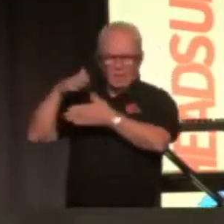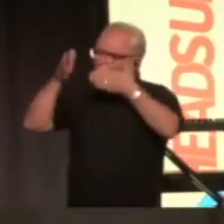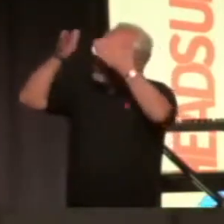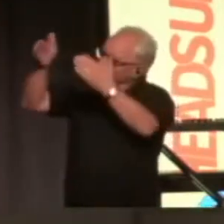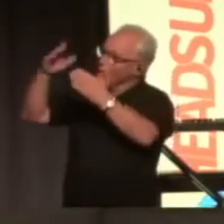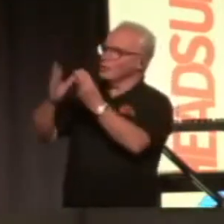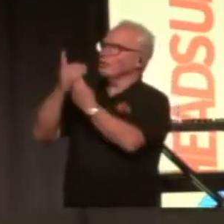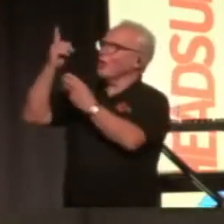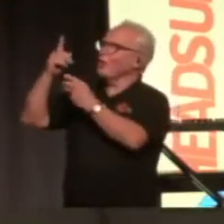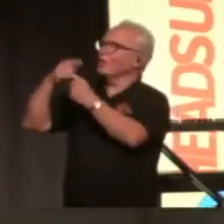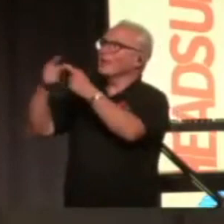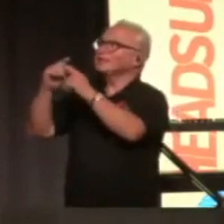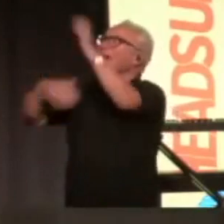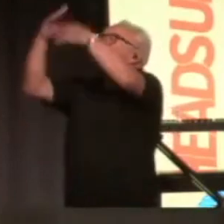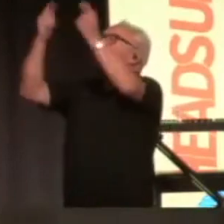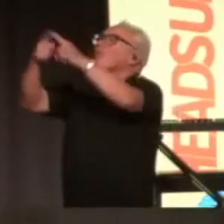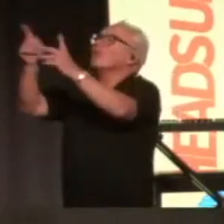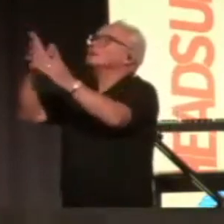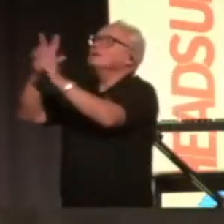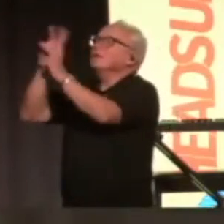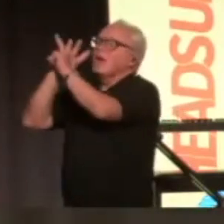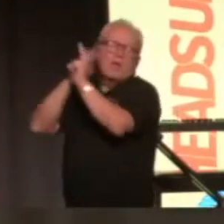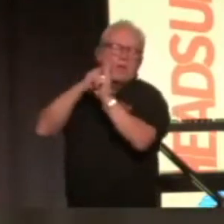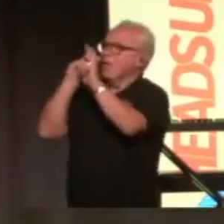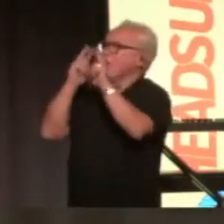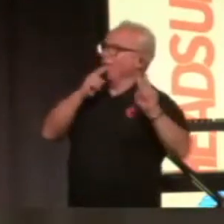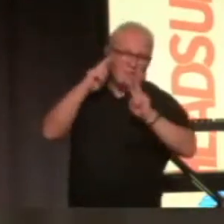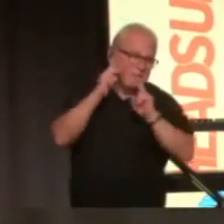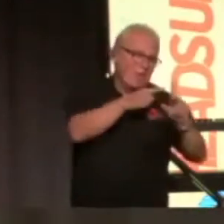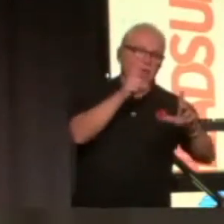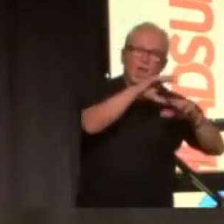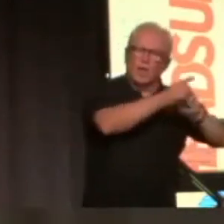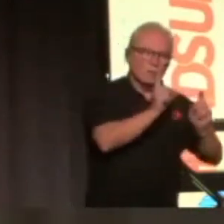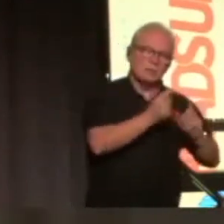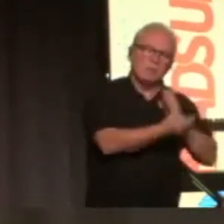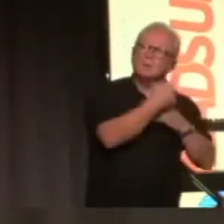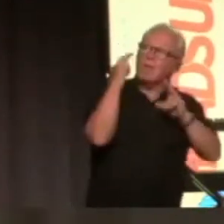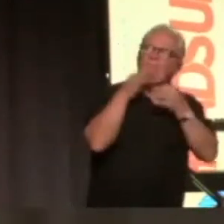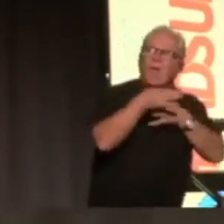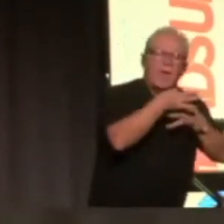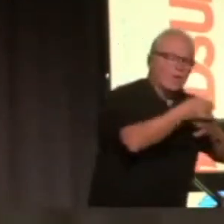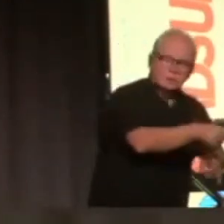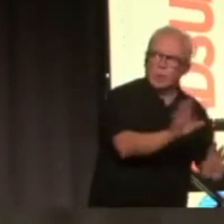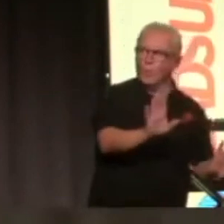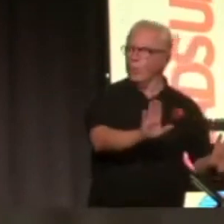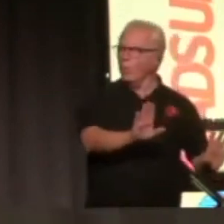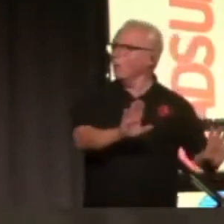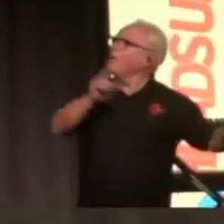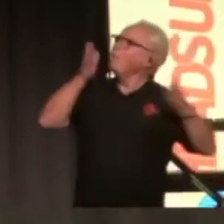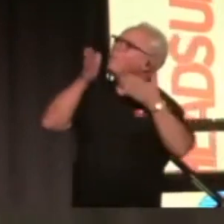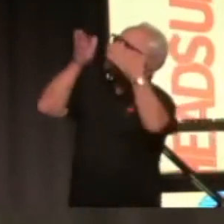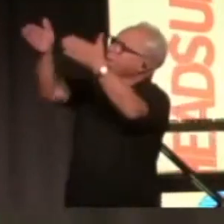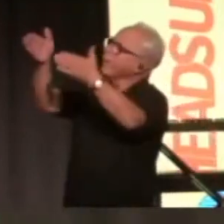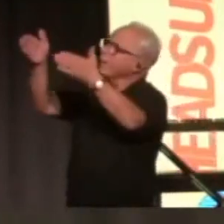God things, heaven things, and not getting sucked down into the earth all the time of what's going on. The Bible tells us to set. That means